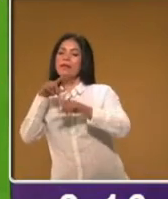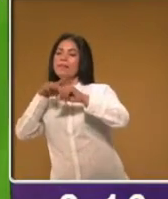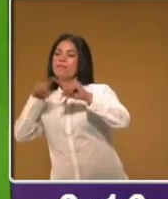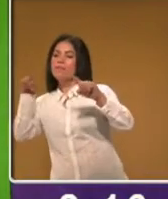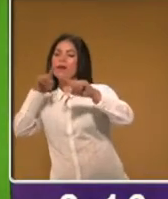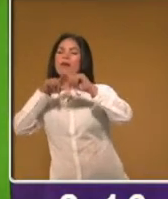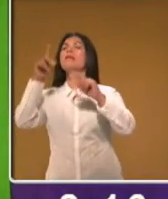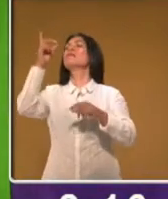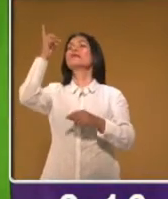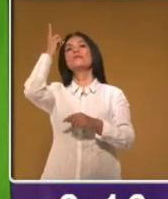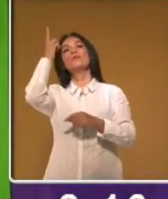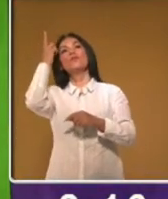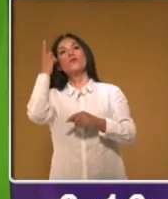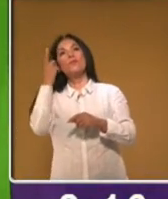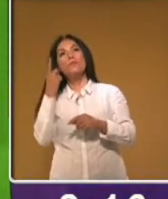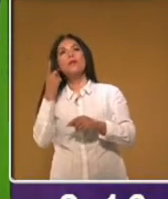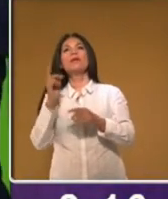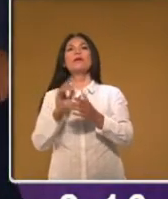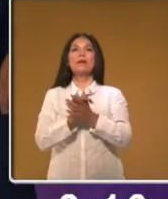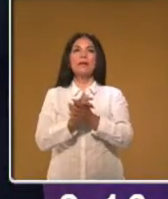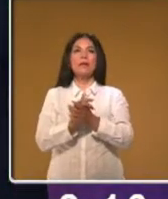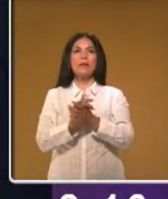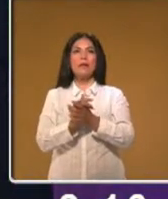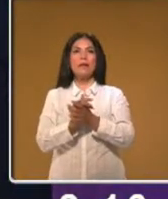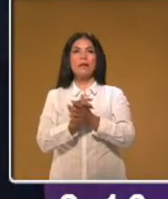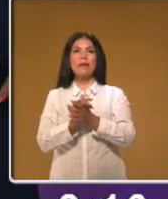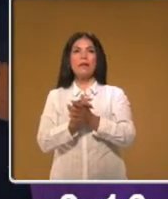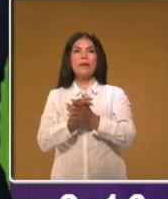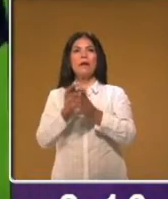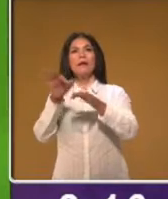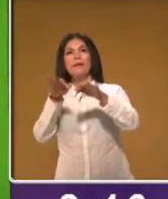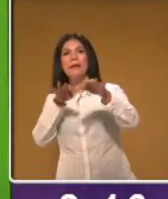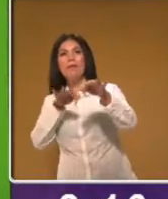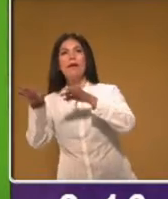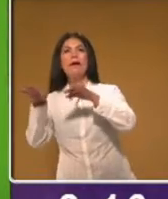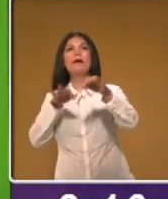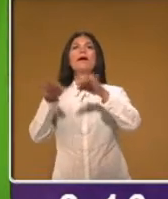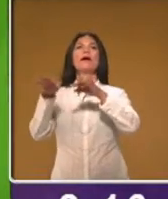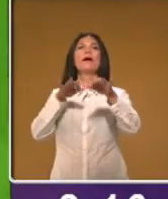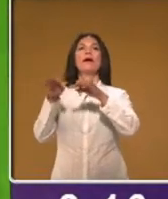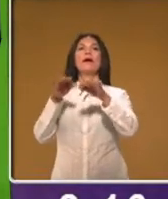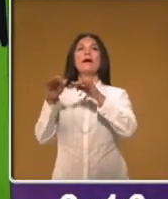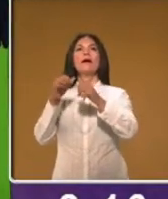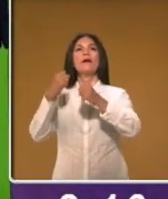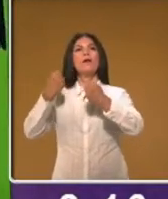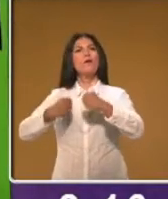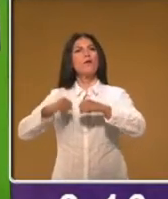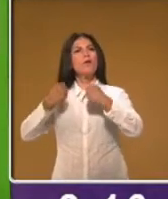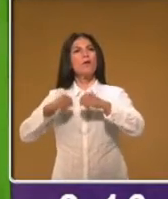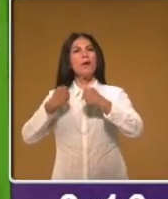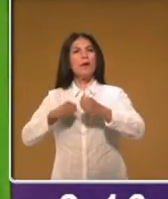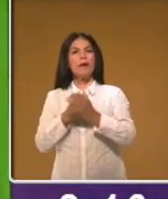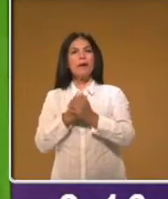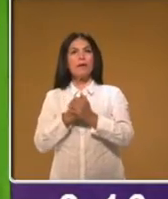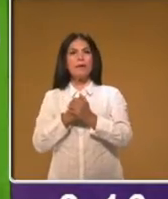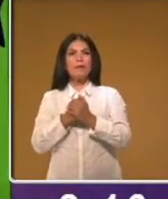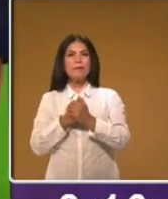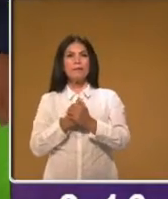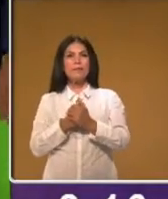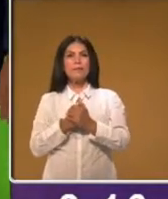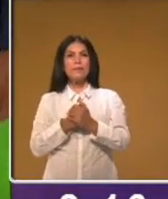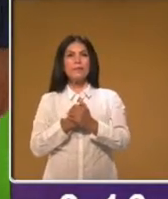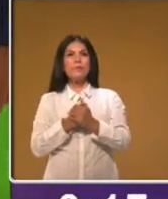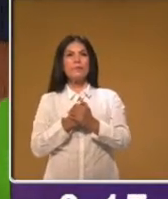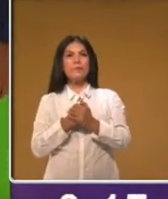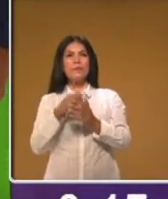I fix, or I run. It's correct, I sleep at night. Number two, he in the company all